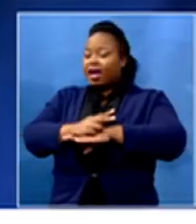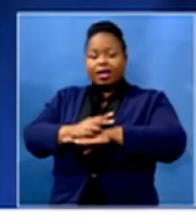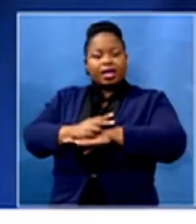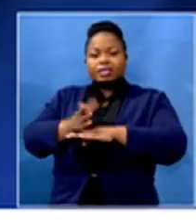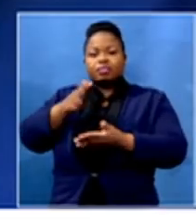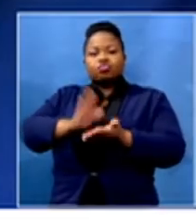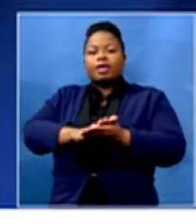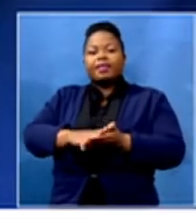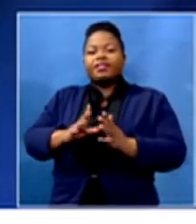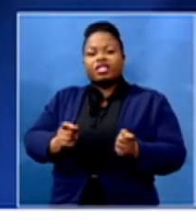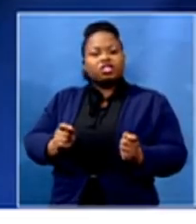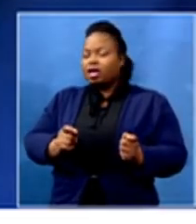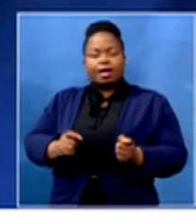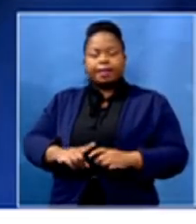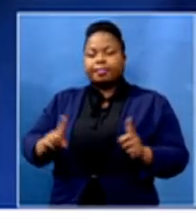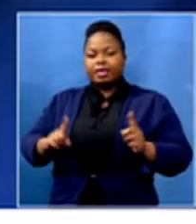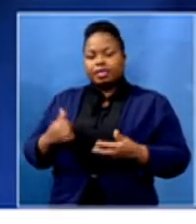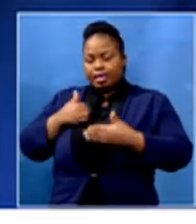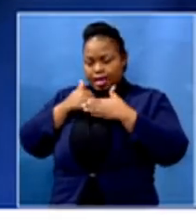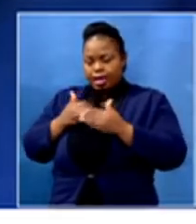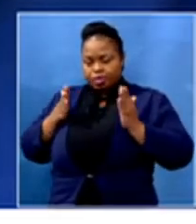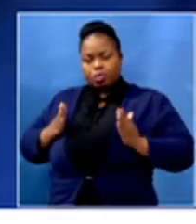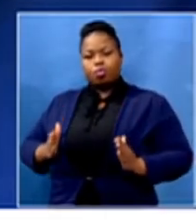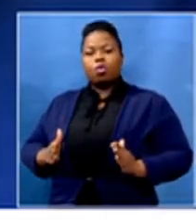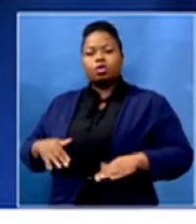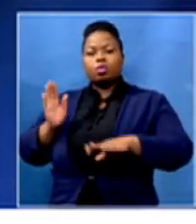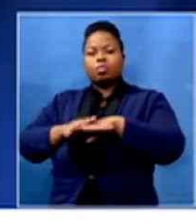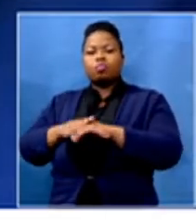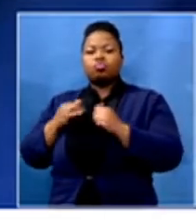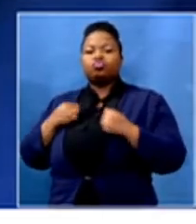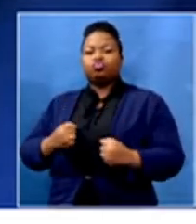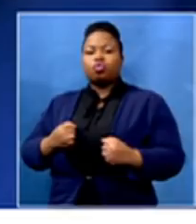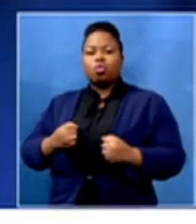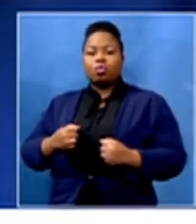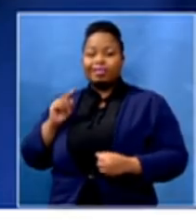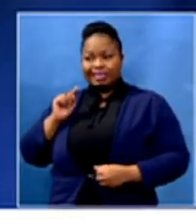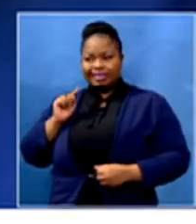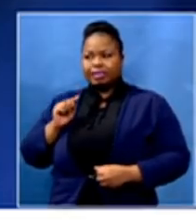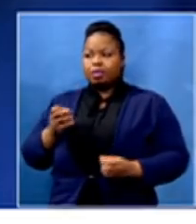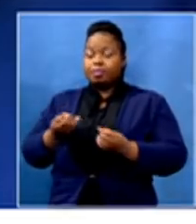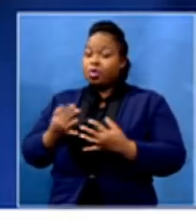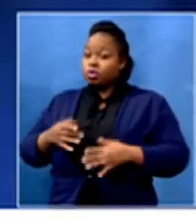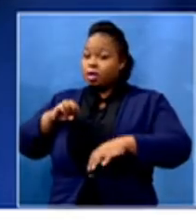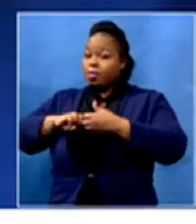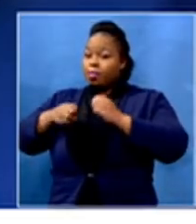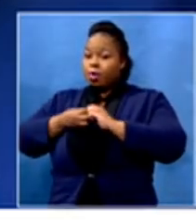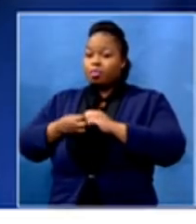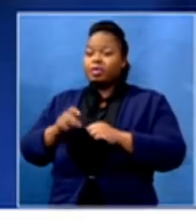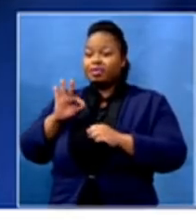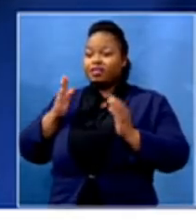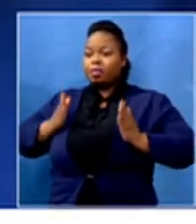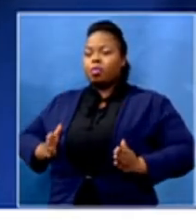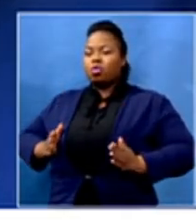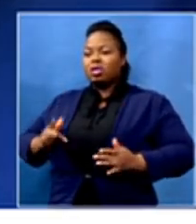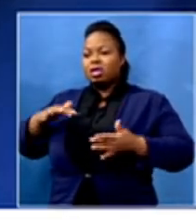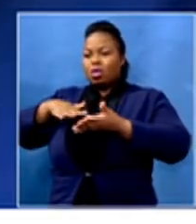does fight against the body's reaction to the virus, which is really where most of the problems come from that makes people more